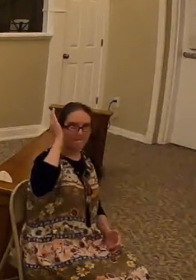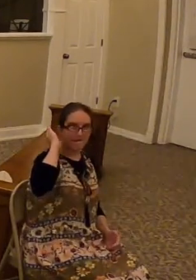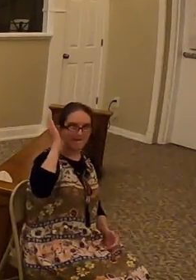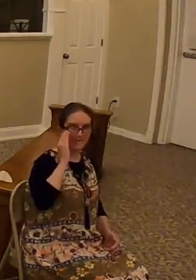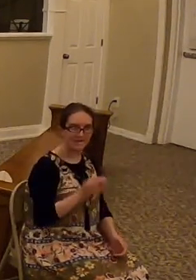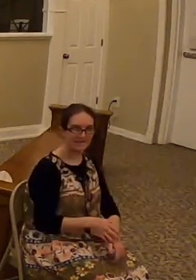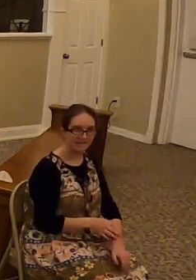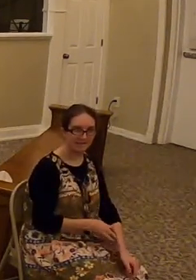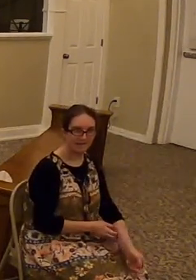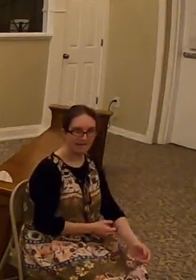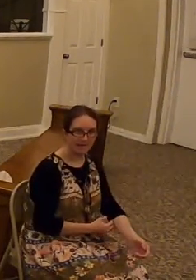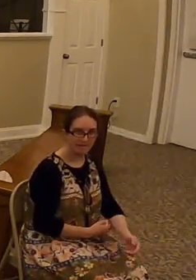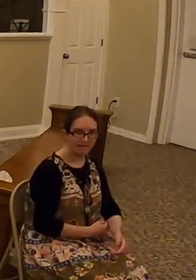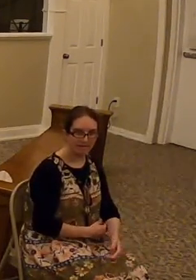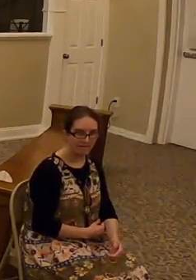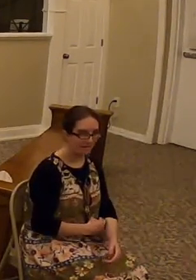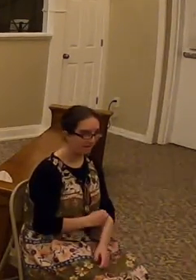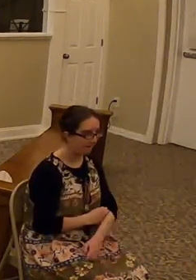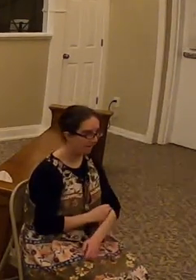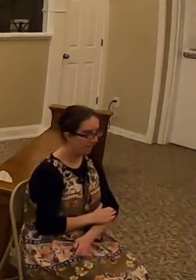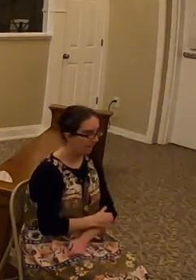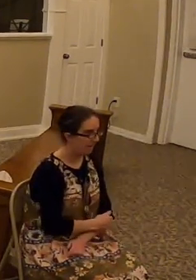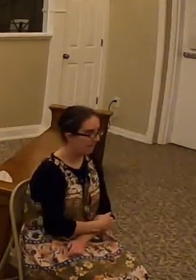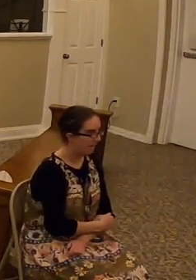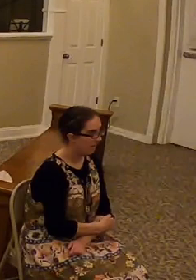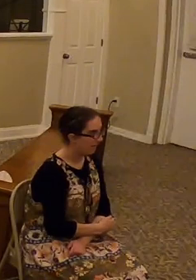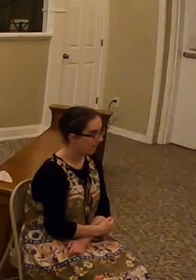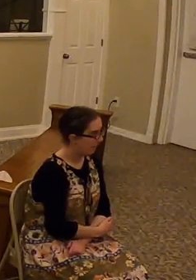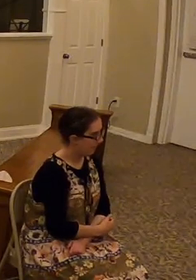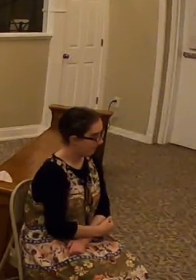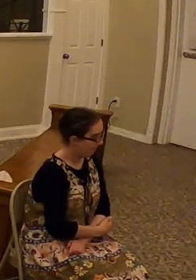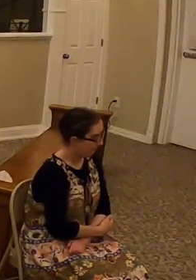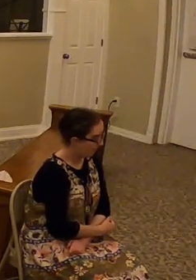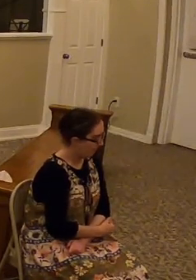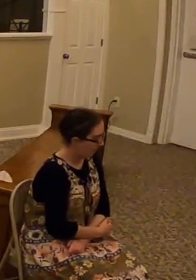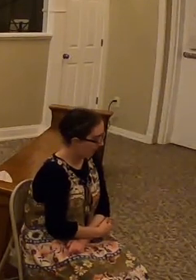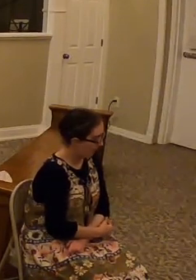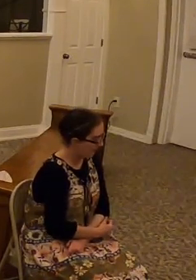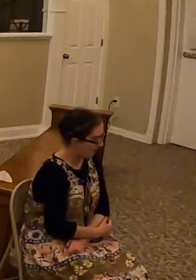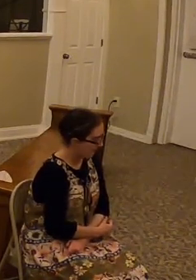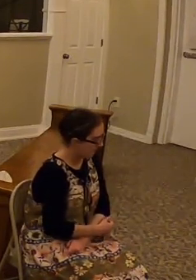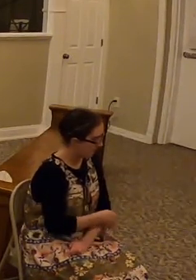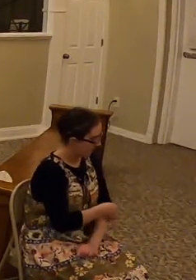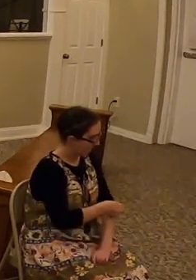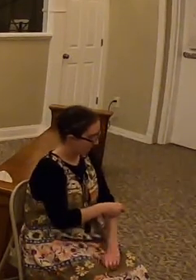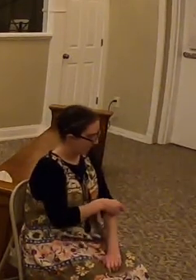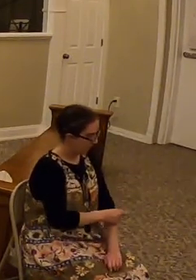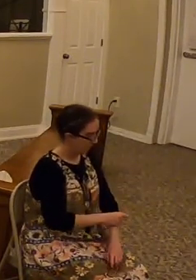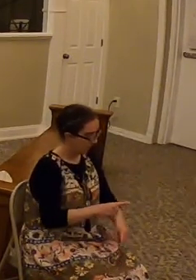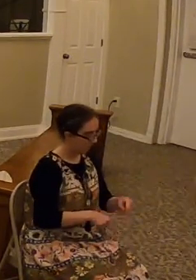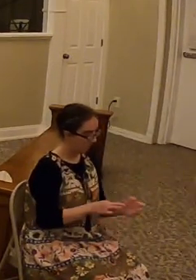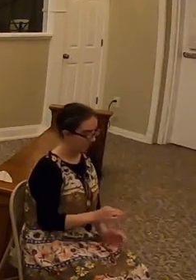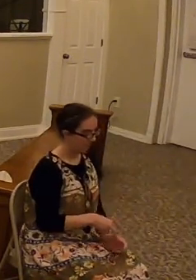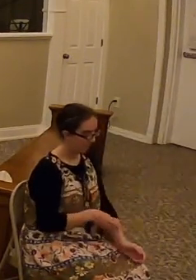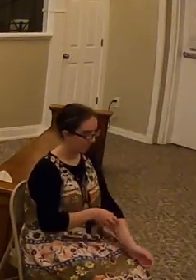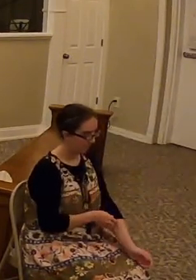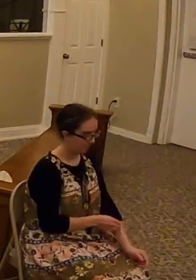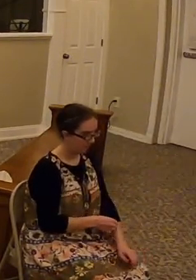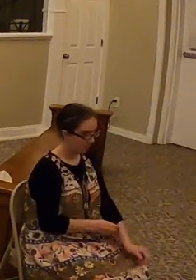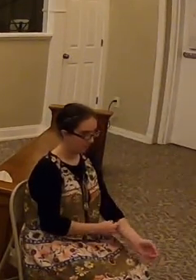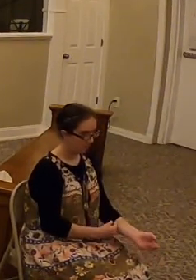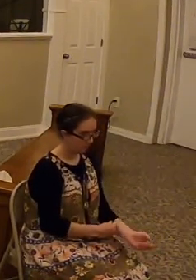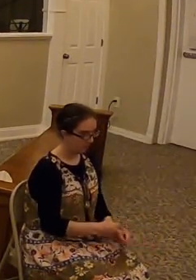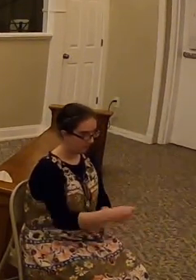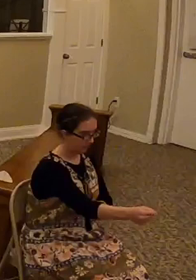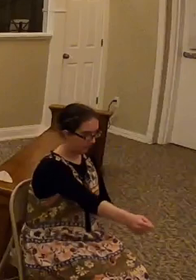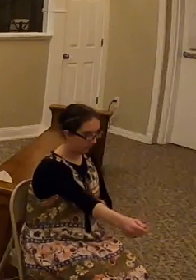Hallelujah. I do get on the internet and watch Mark Morgan sometimes, but I don't preach his sermons. Amen. If I can't find something from God for this congregation, I don't even